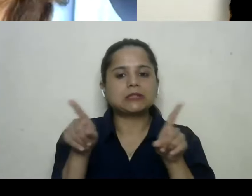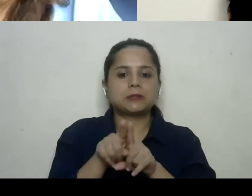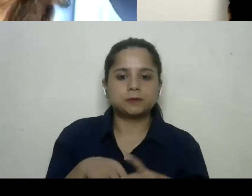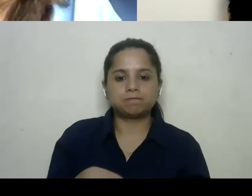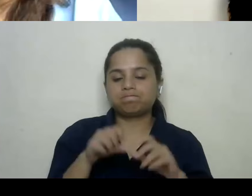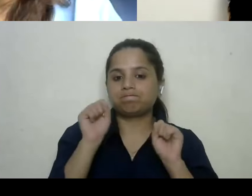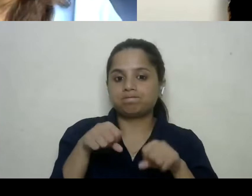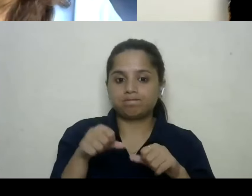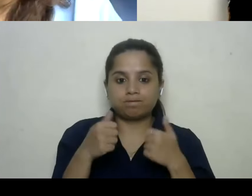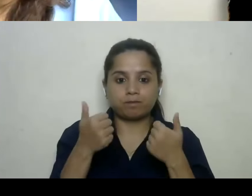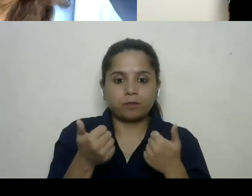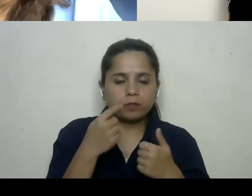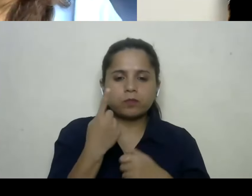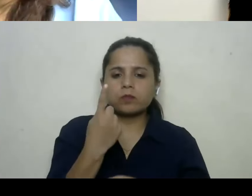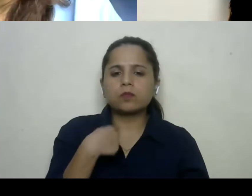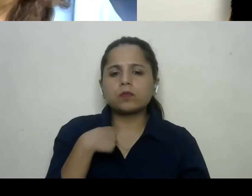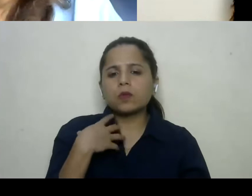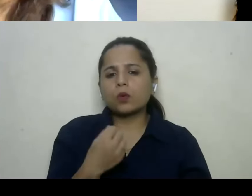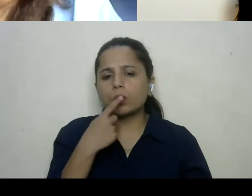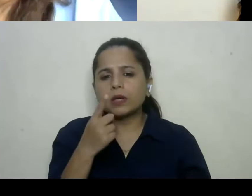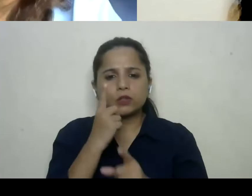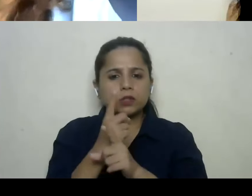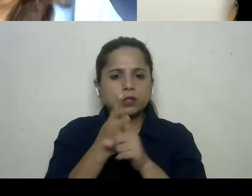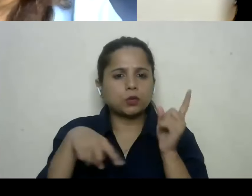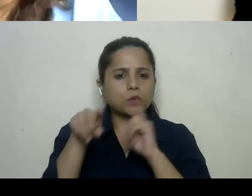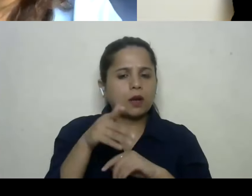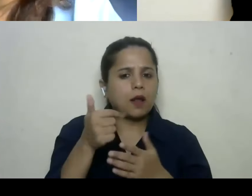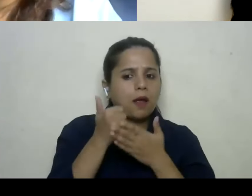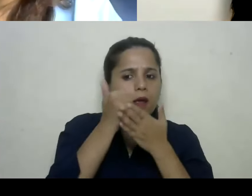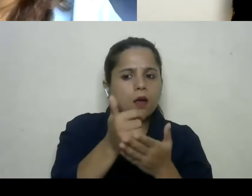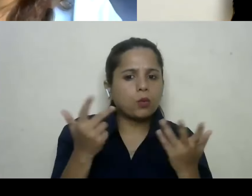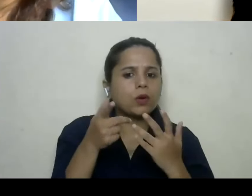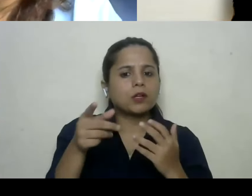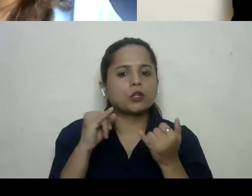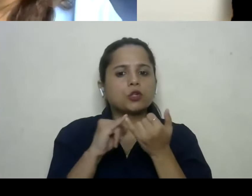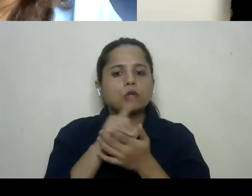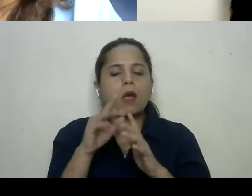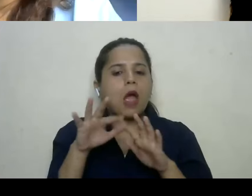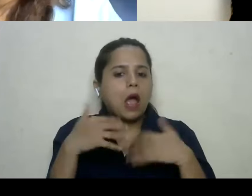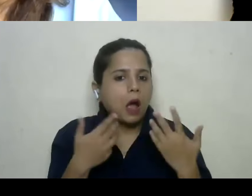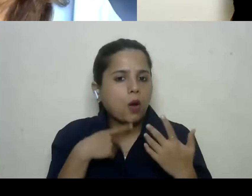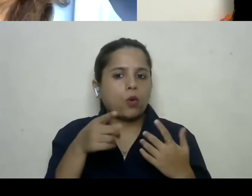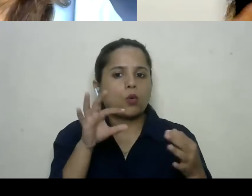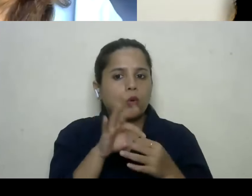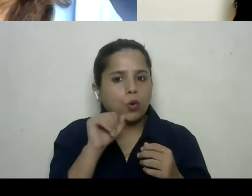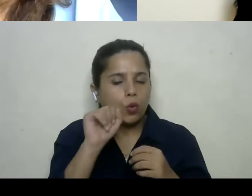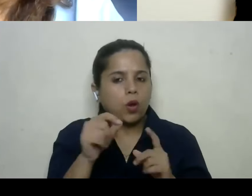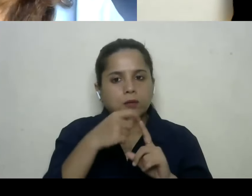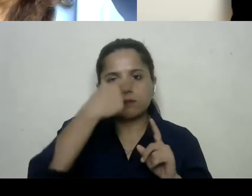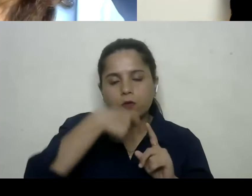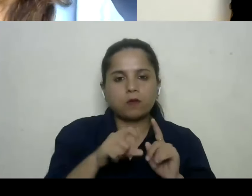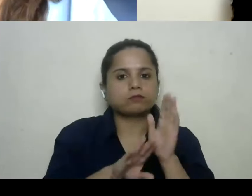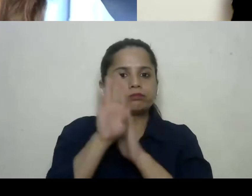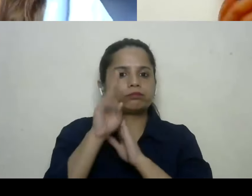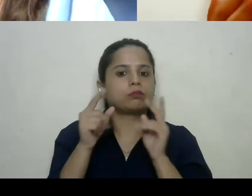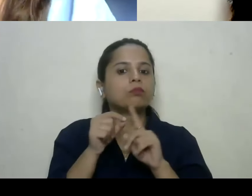Absolutely. And just to help teachers who are here, to add to what Shilpi said, how to keep up with your own professional development in this particular